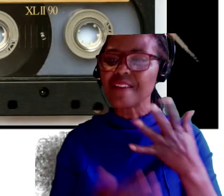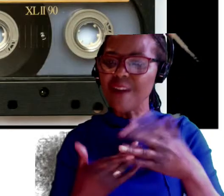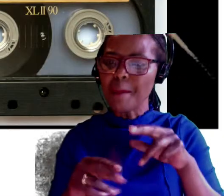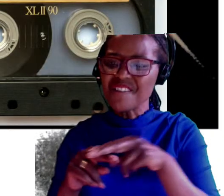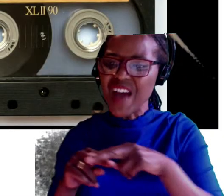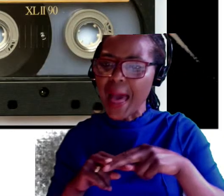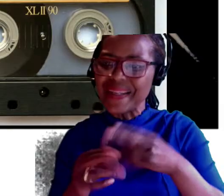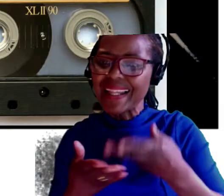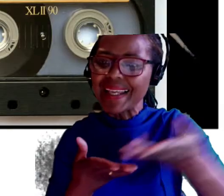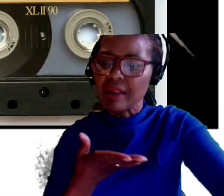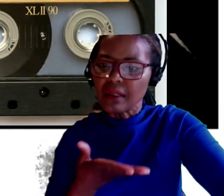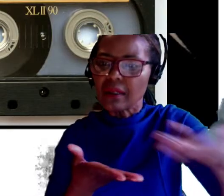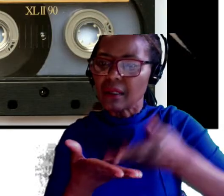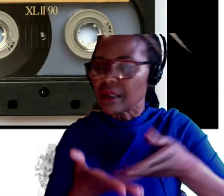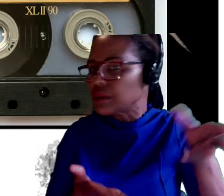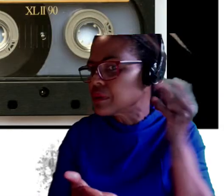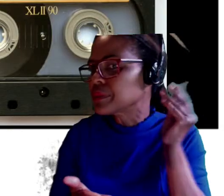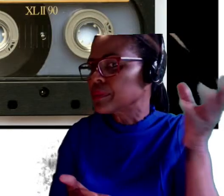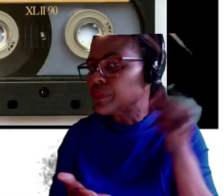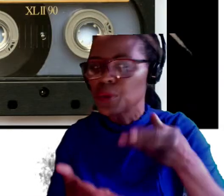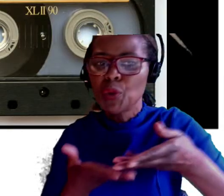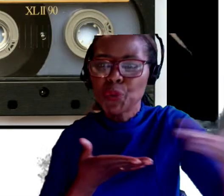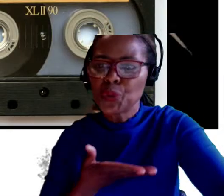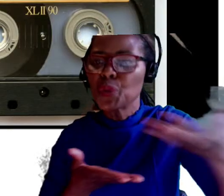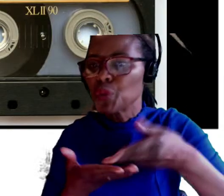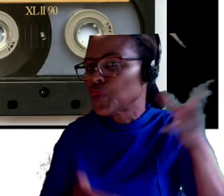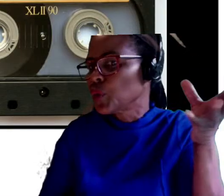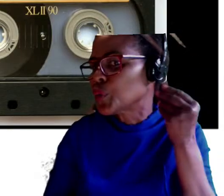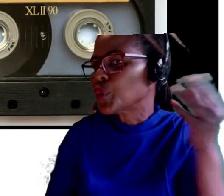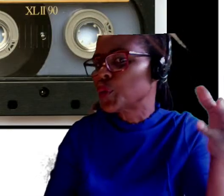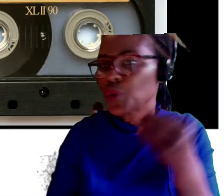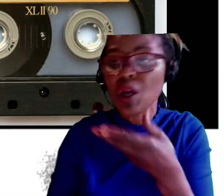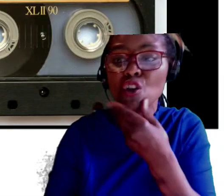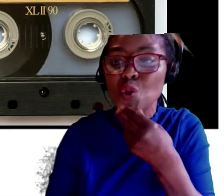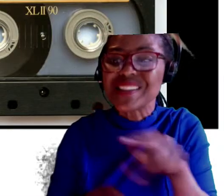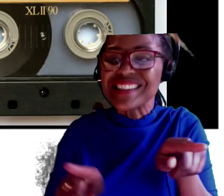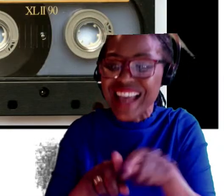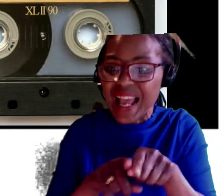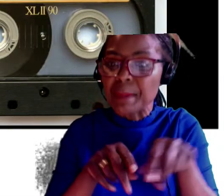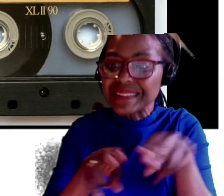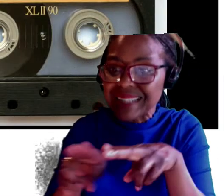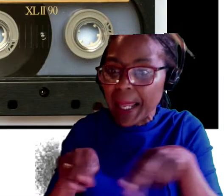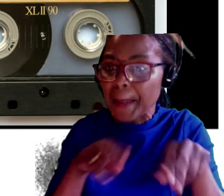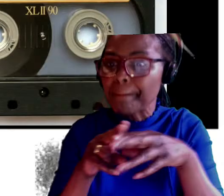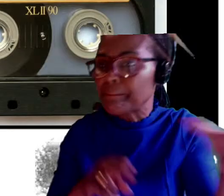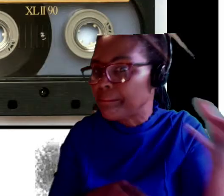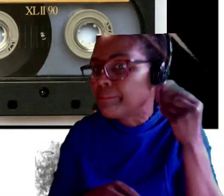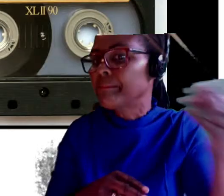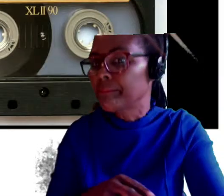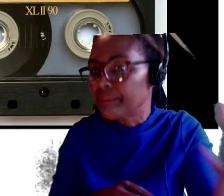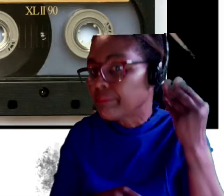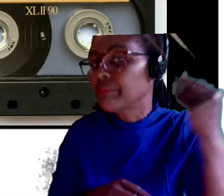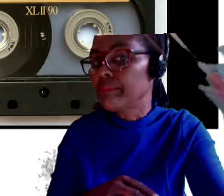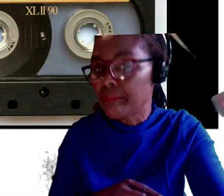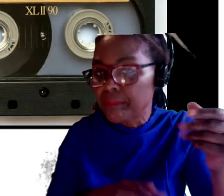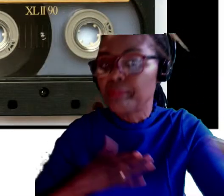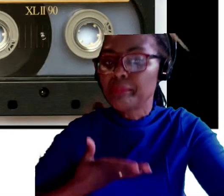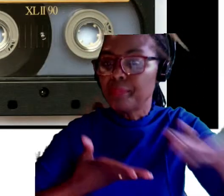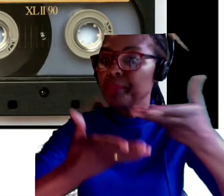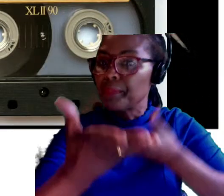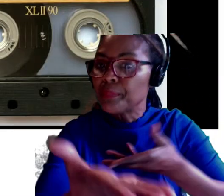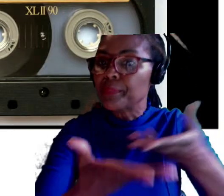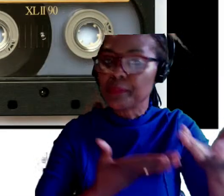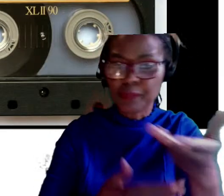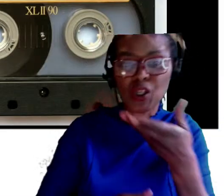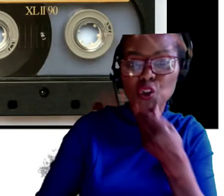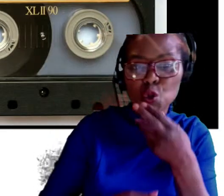time. We would use the same cassette tape over and over again, wiping over each corresponding exchange, and the